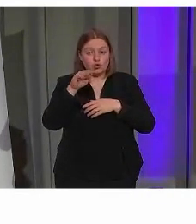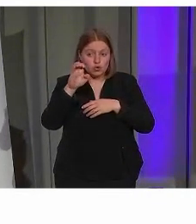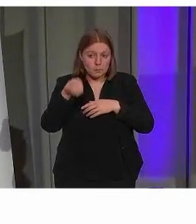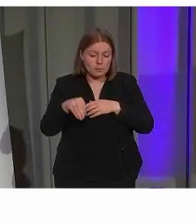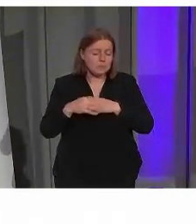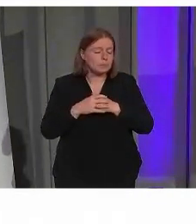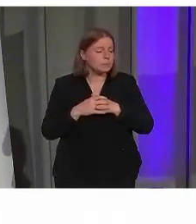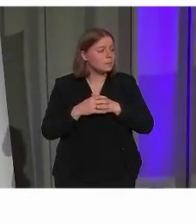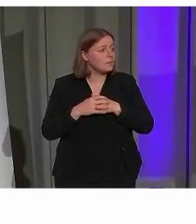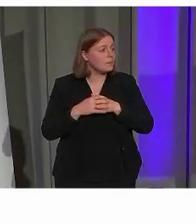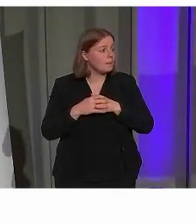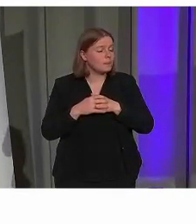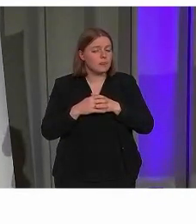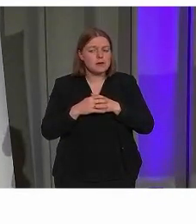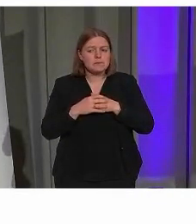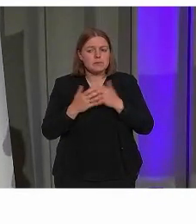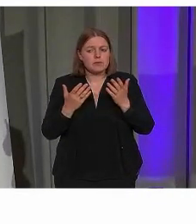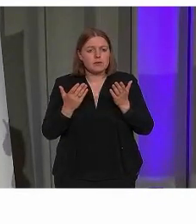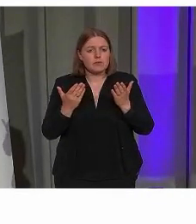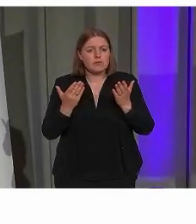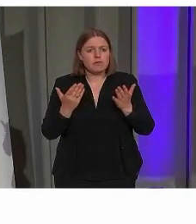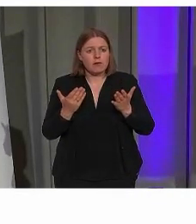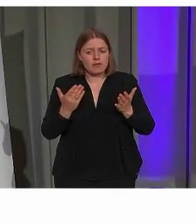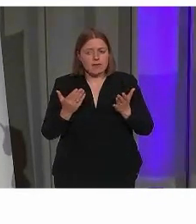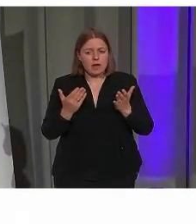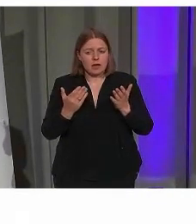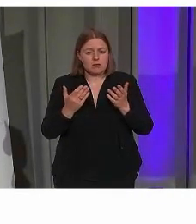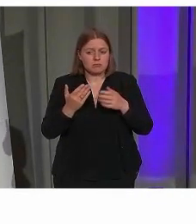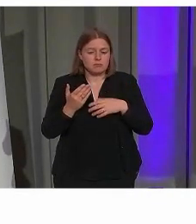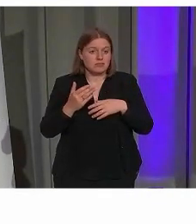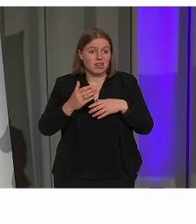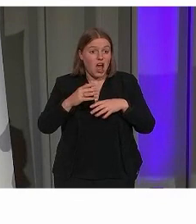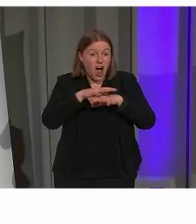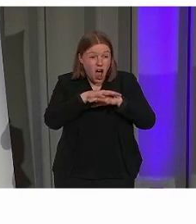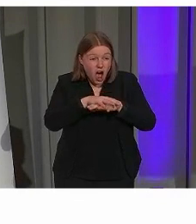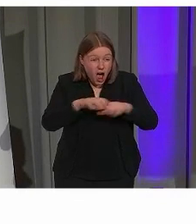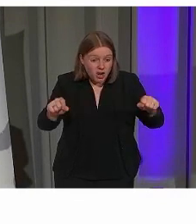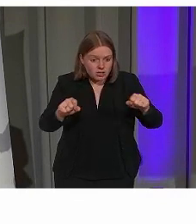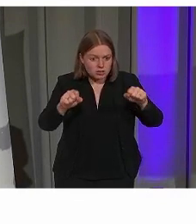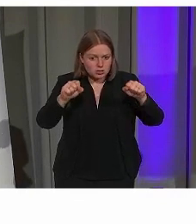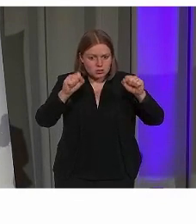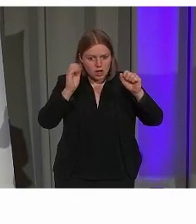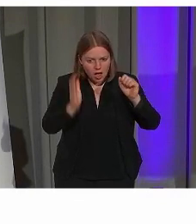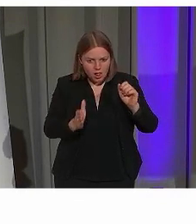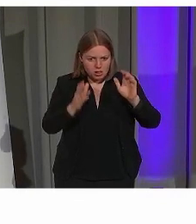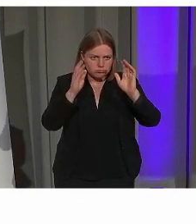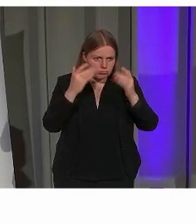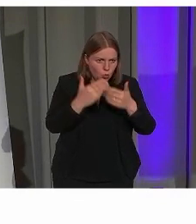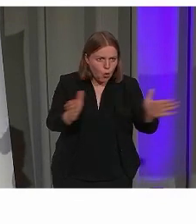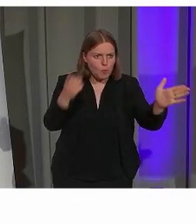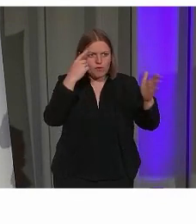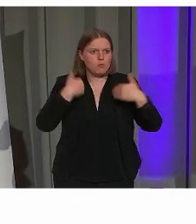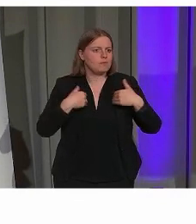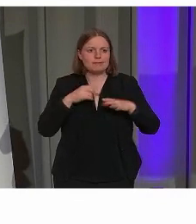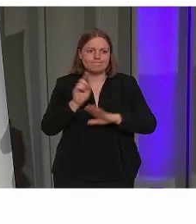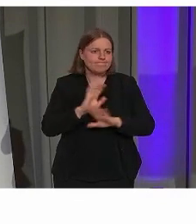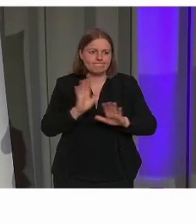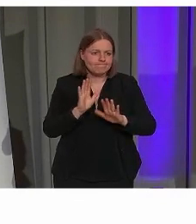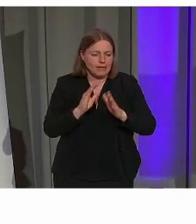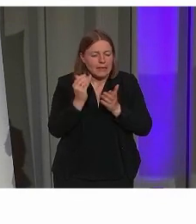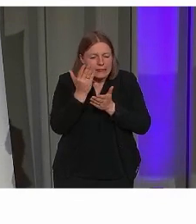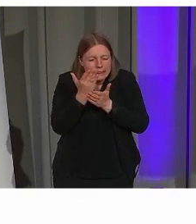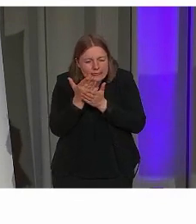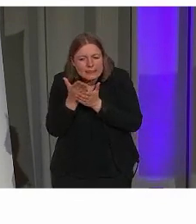And today, only a small part of the site has been excavated, but the two